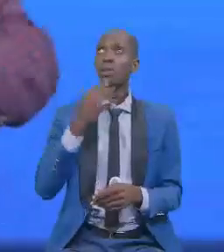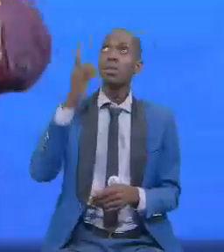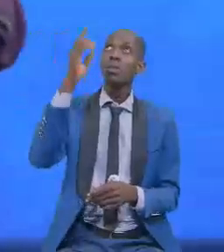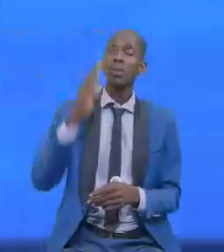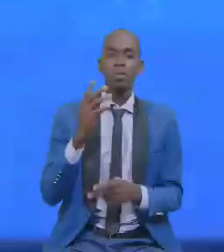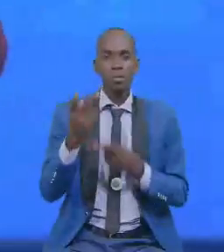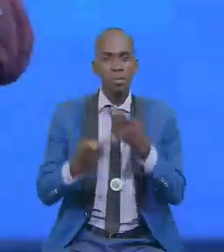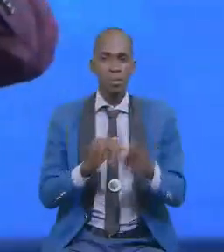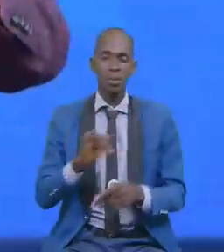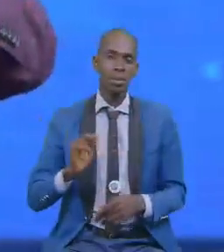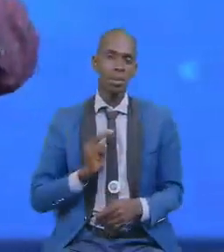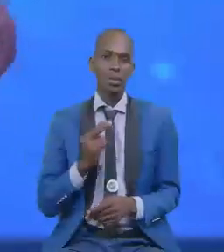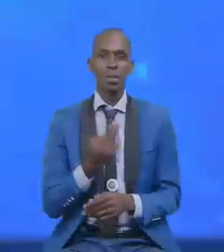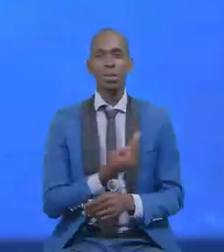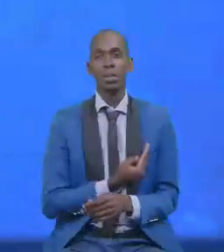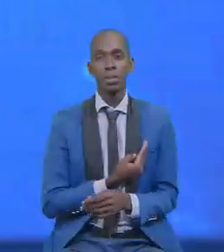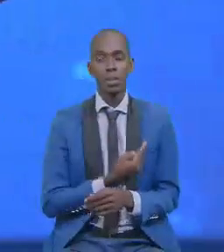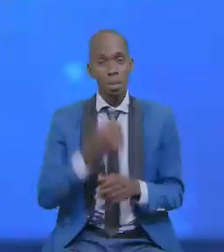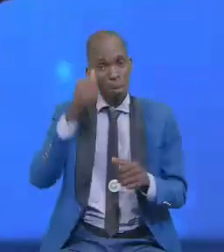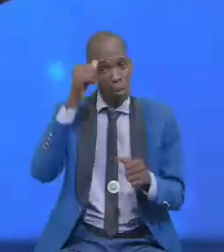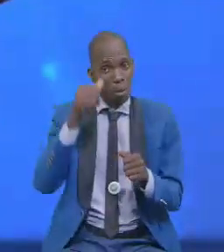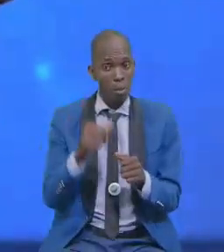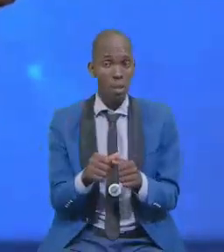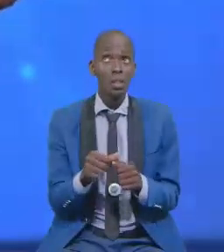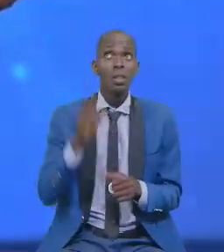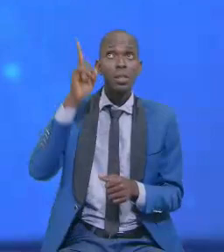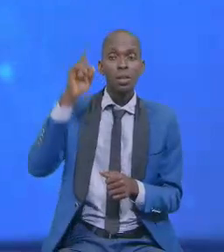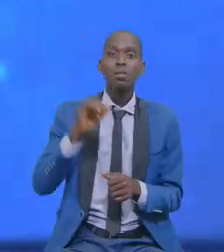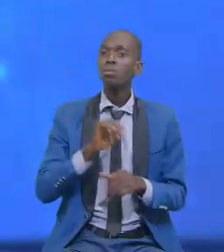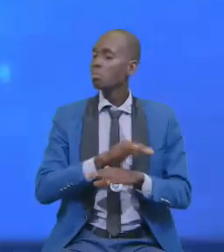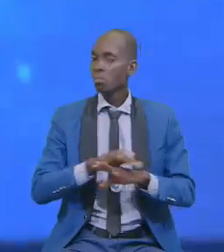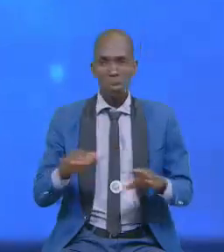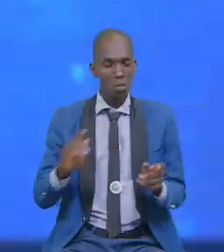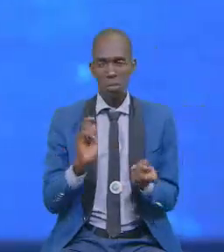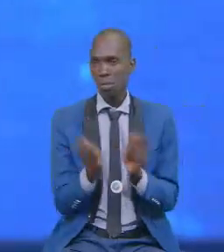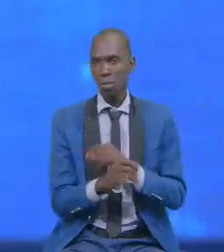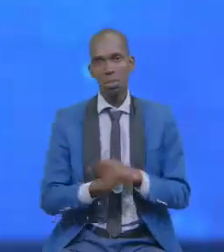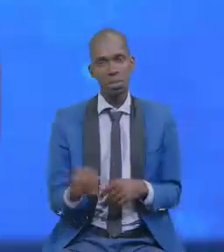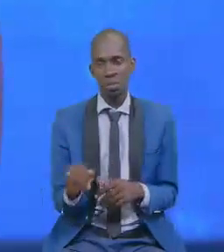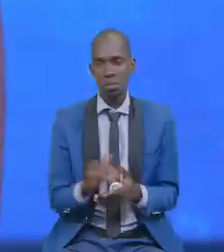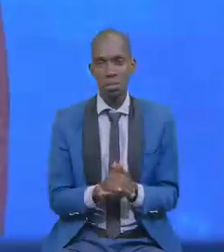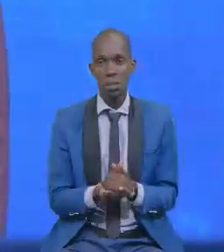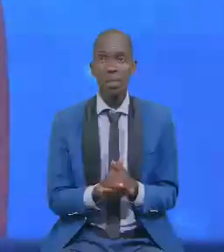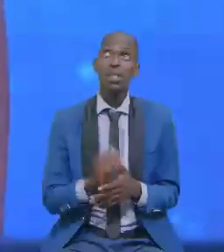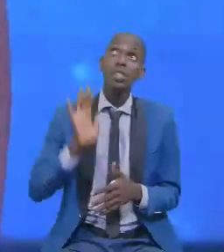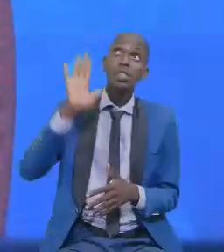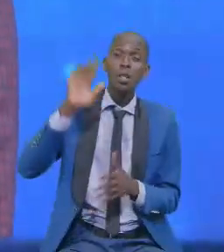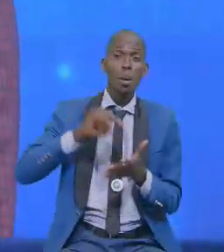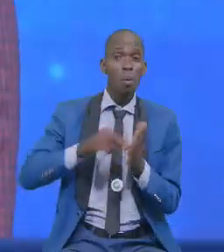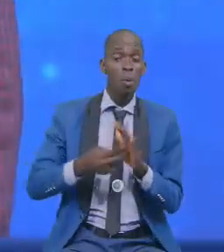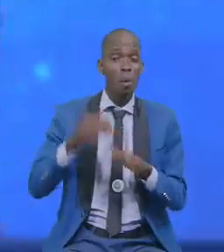us. Remember, it's an unchanging God. His purpose at that